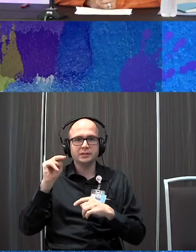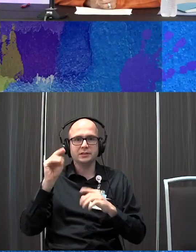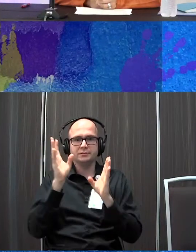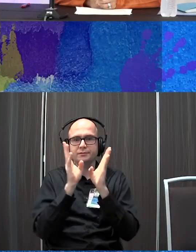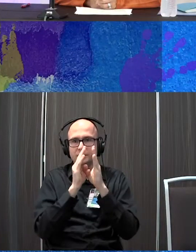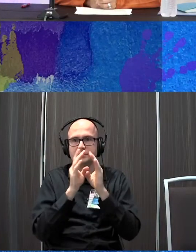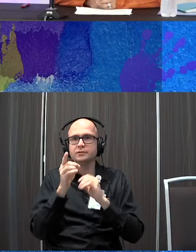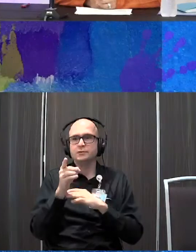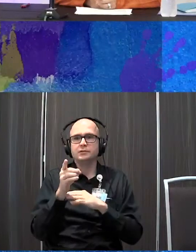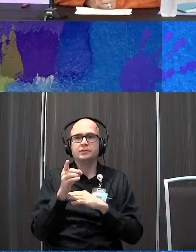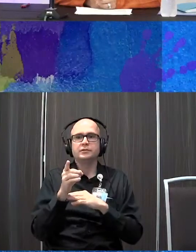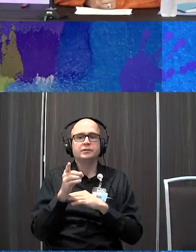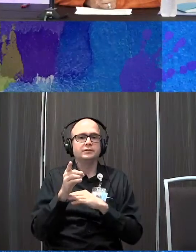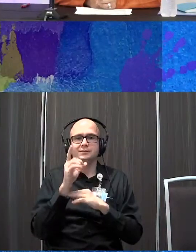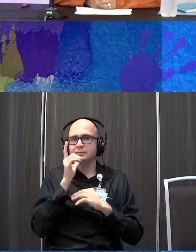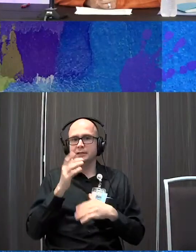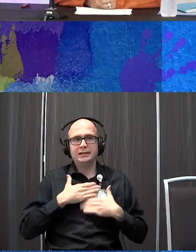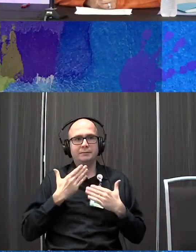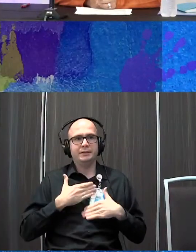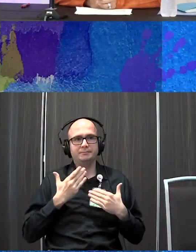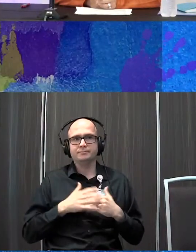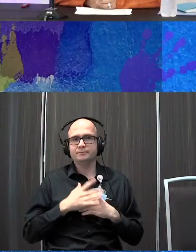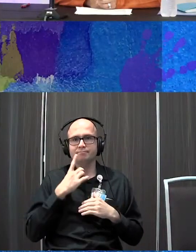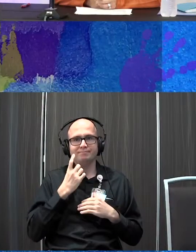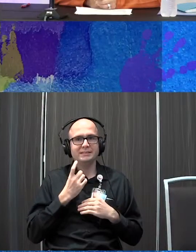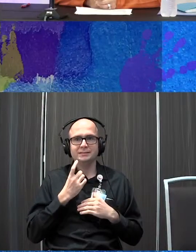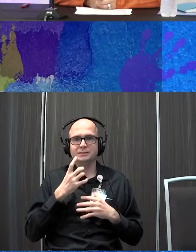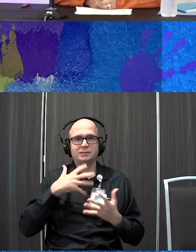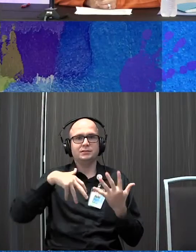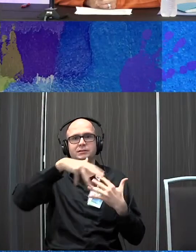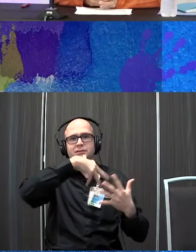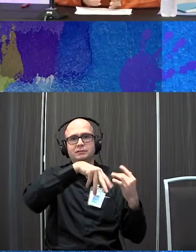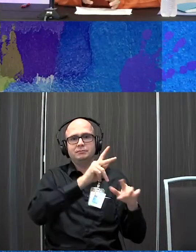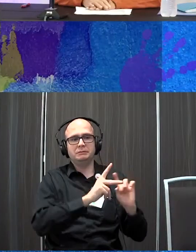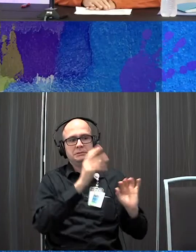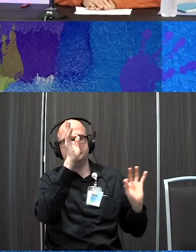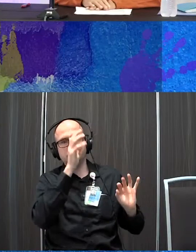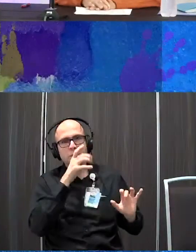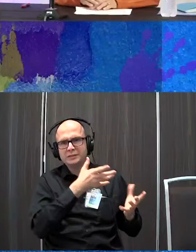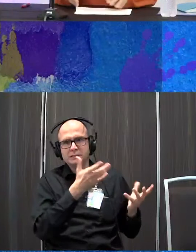conference. And he wasn't real happy with me because he doesn't really like to talk to people he doesn't know. So